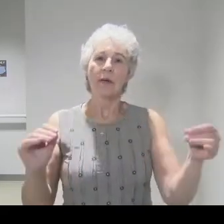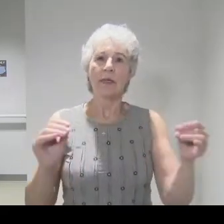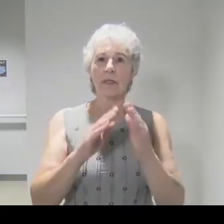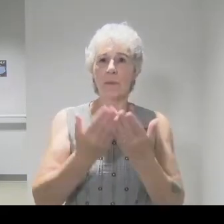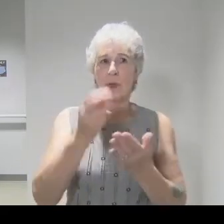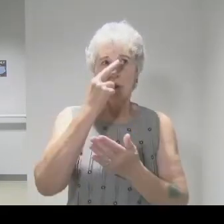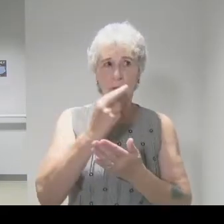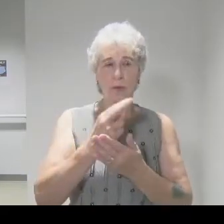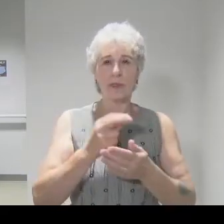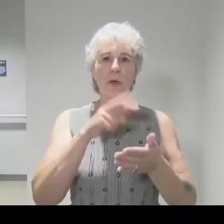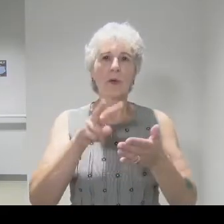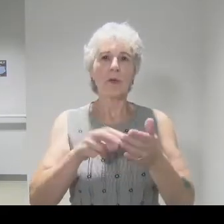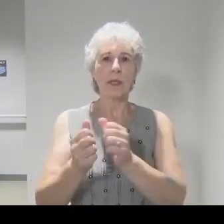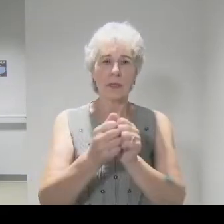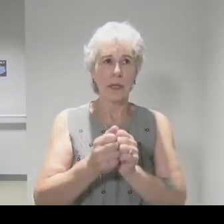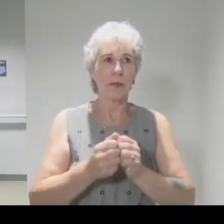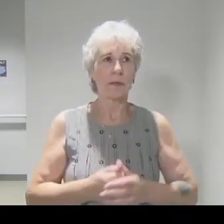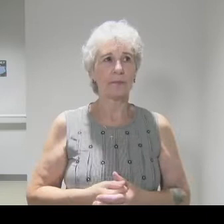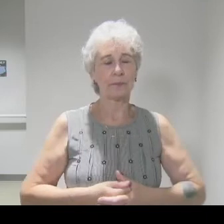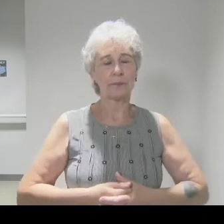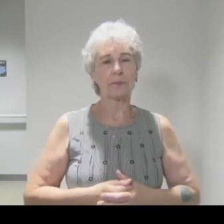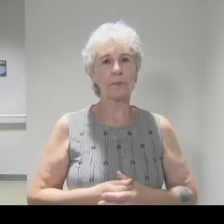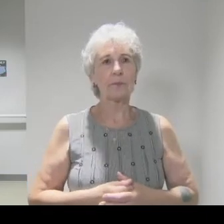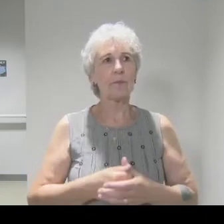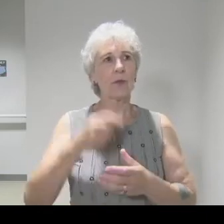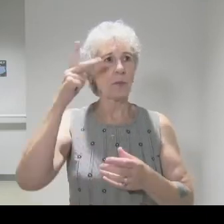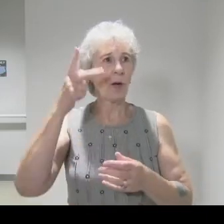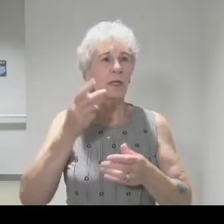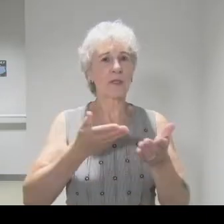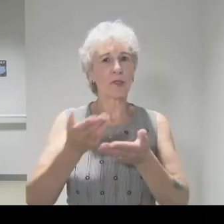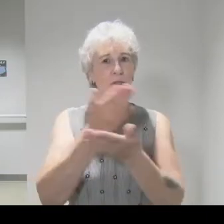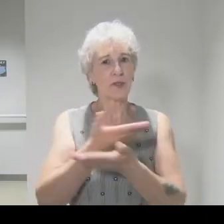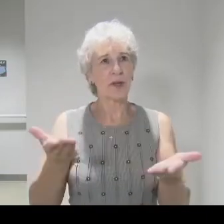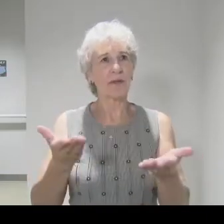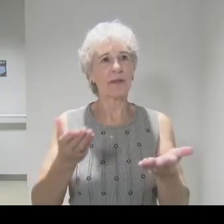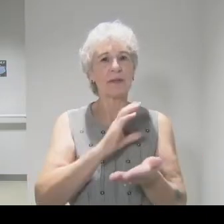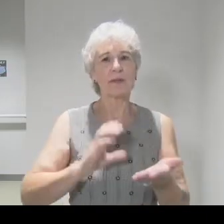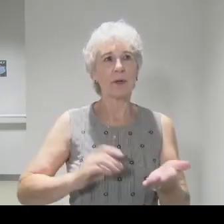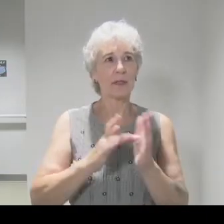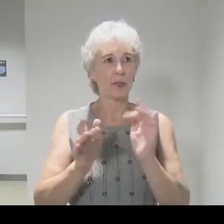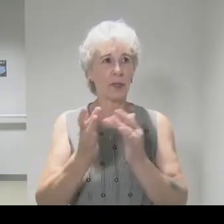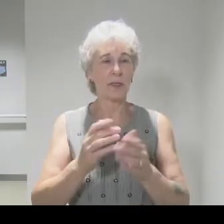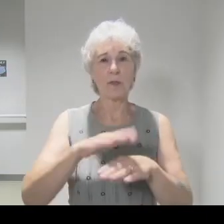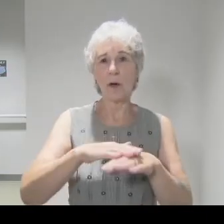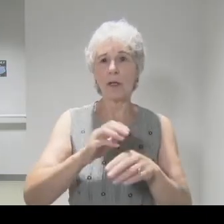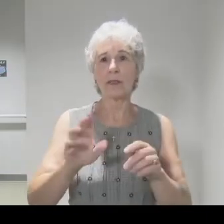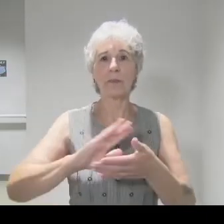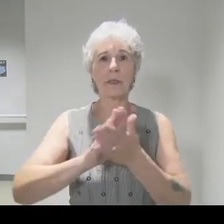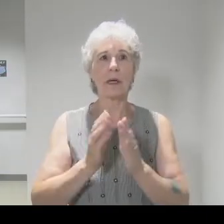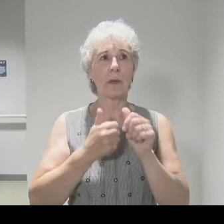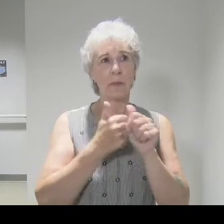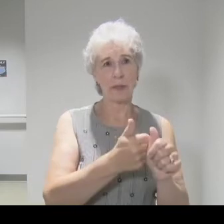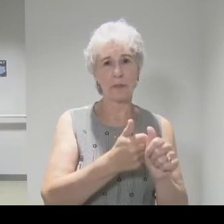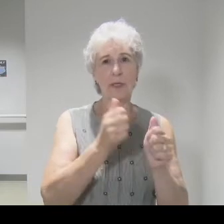read these first two verses together from Romans. "Paul, a servant of Christ Jesus, called to be an apostle